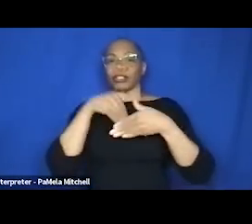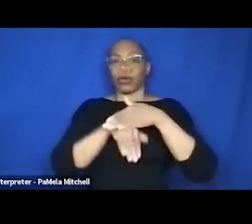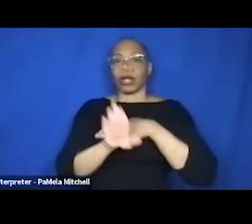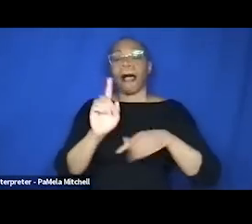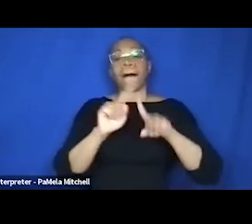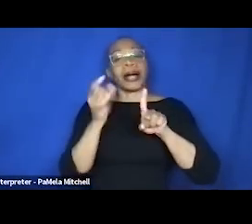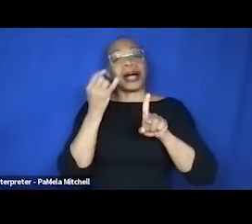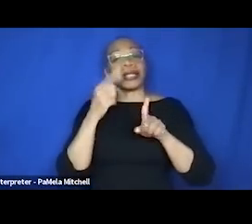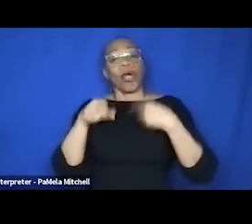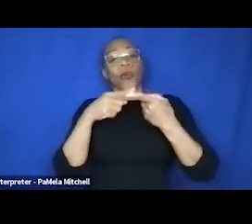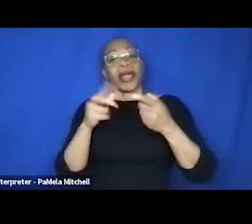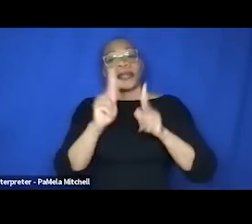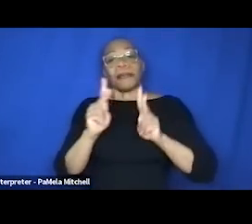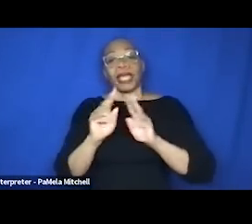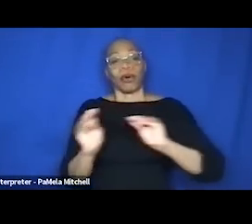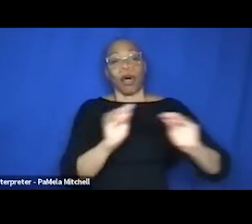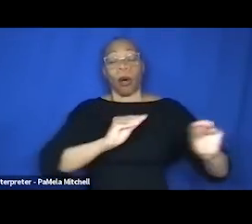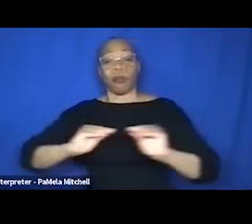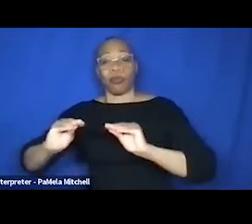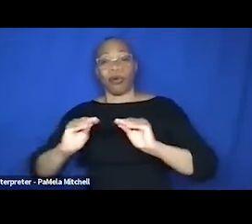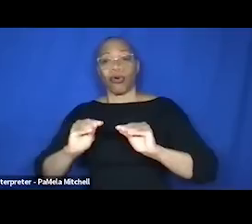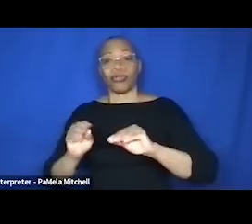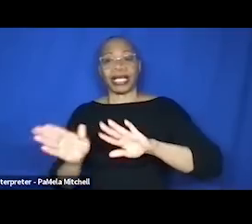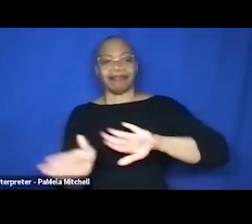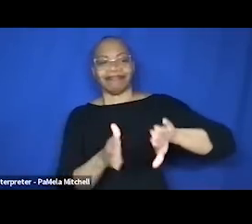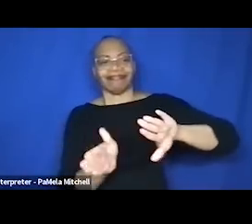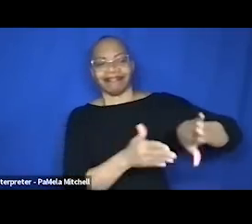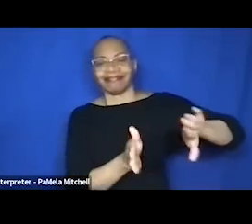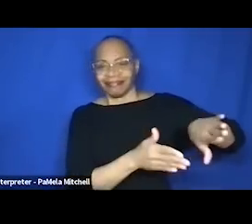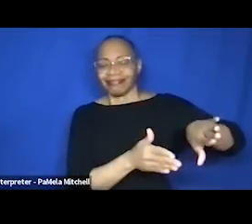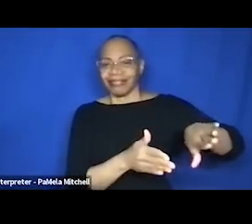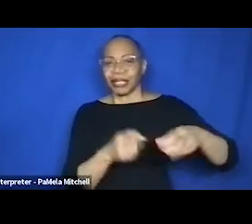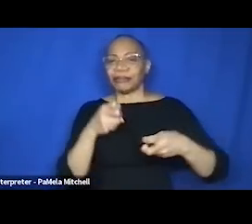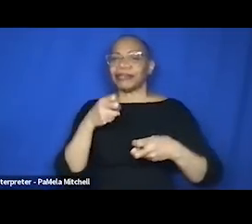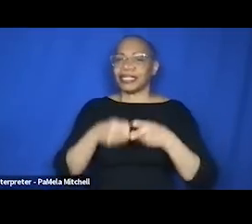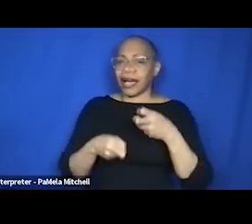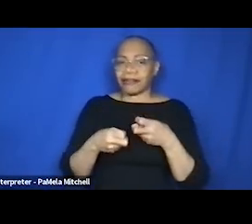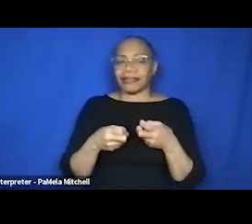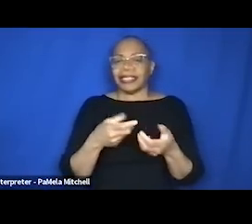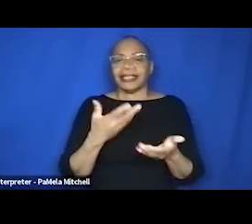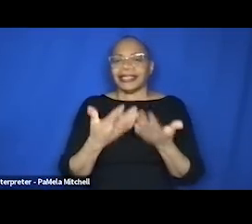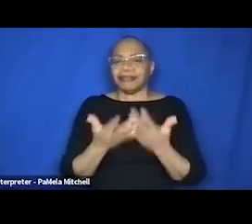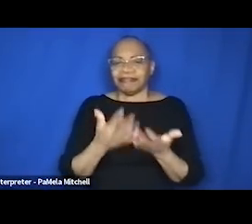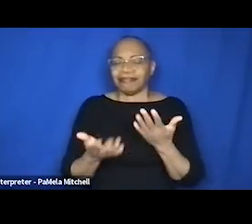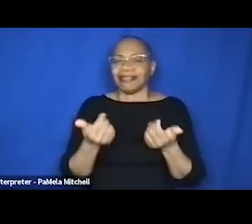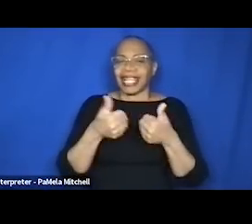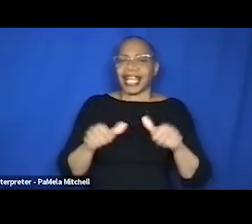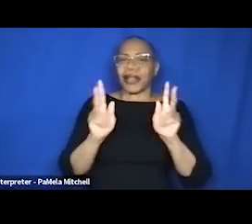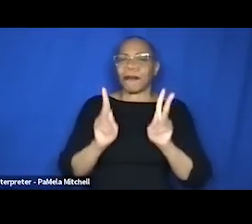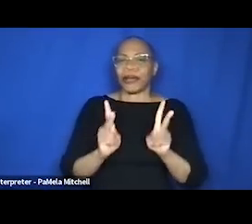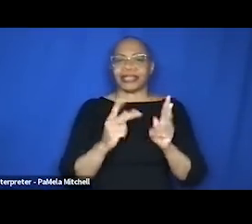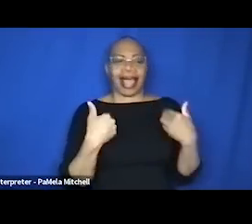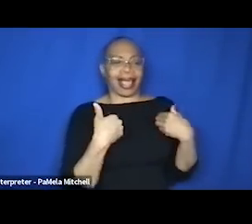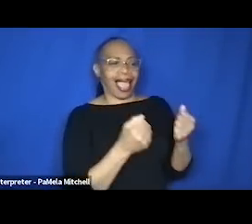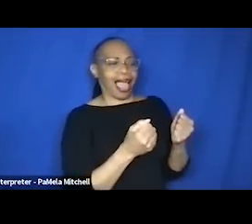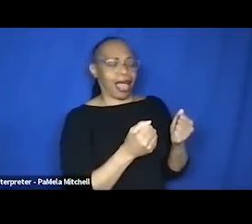moved constantly, it's very hard for those healthcare providers or outreach workers, community health workers, folks to reach the people they have been interfacing with. They may not